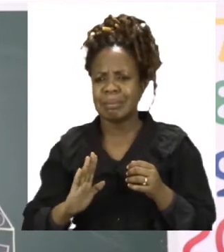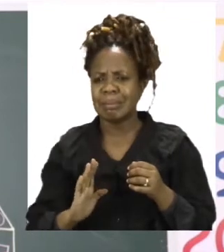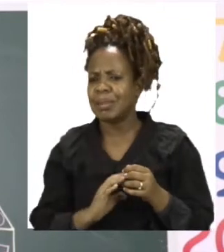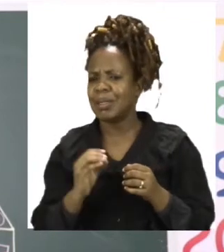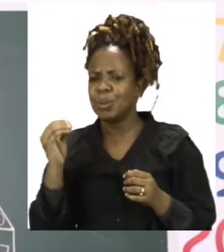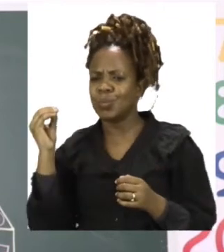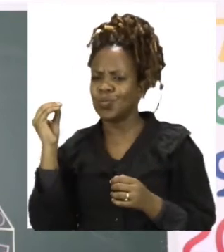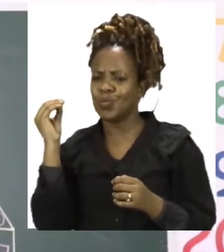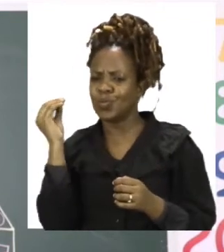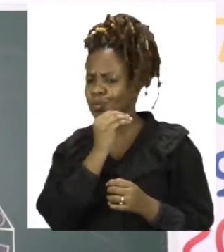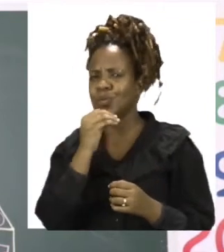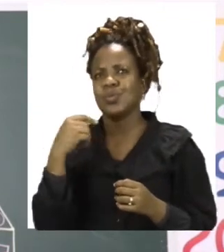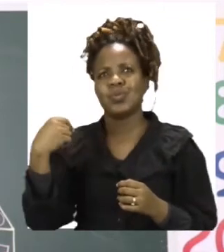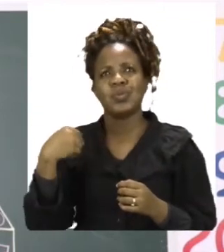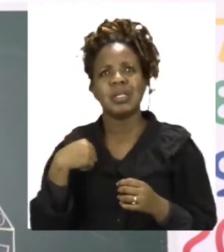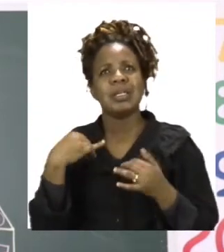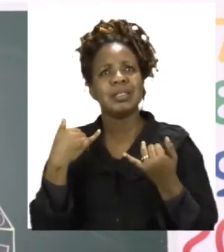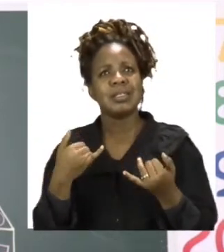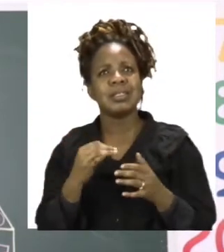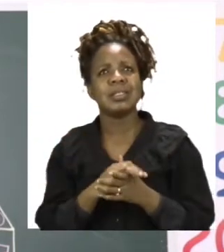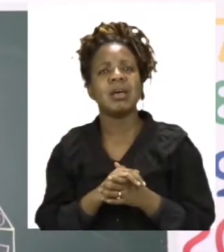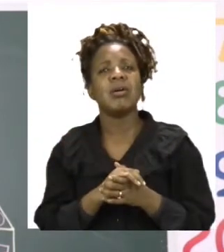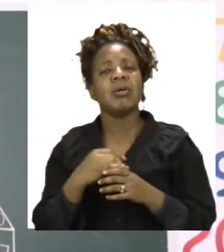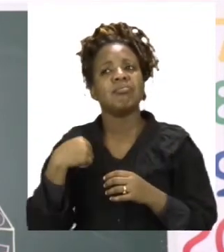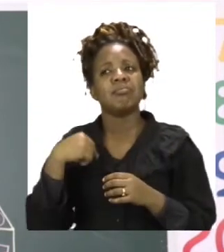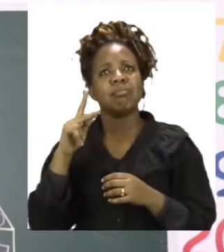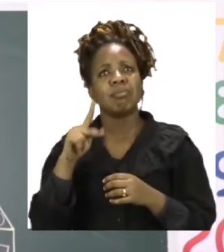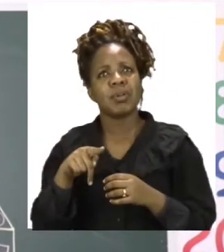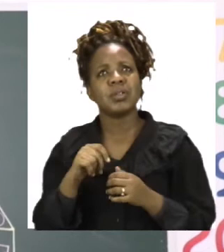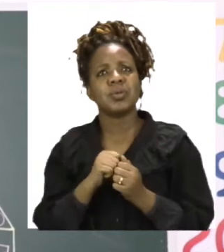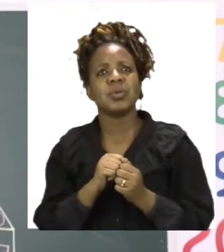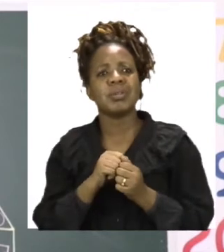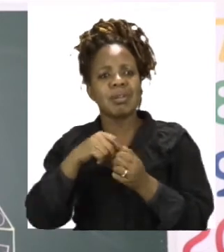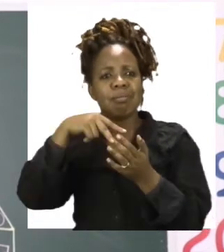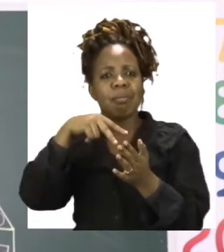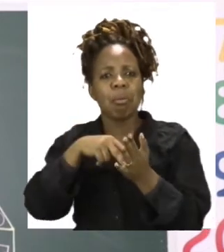what do? We need to help him. He is standing on brick number